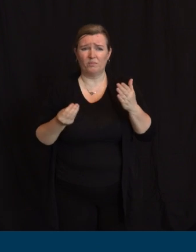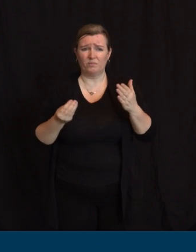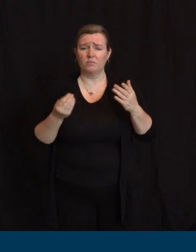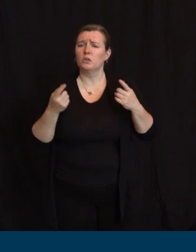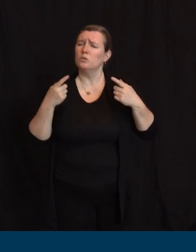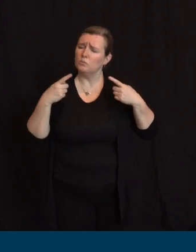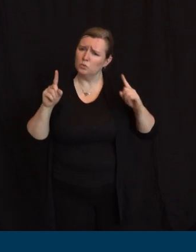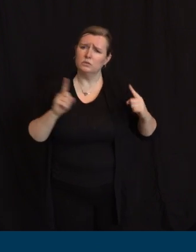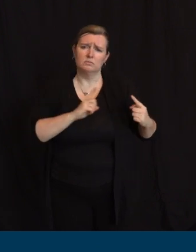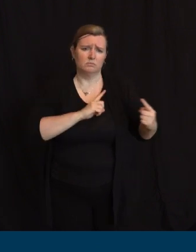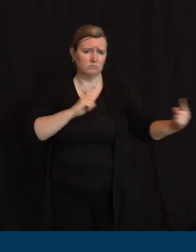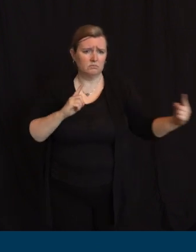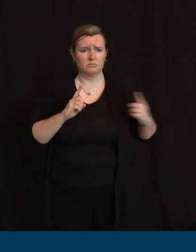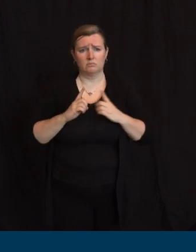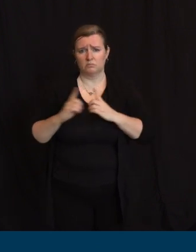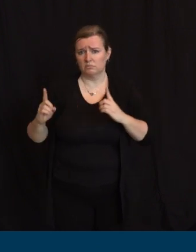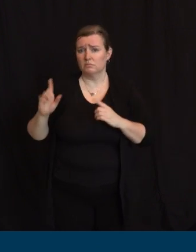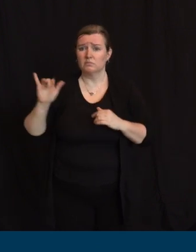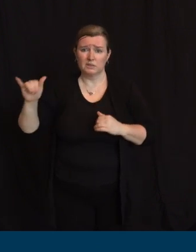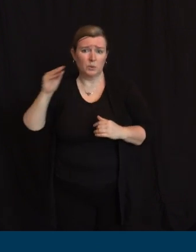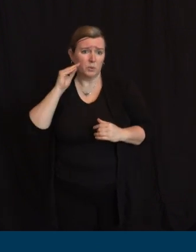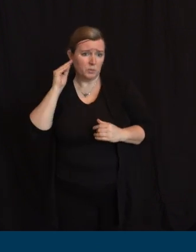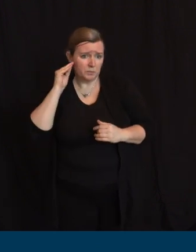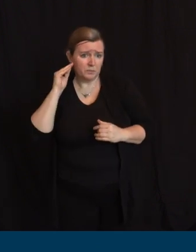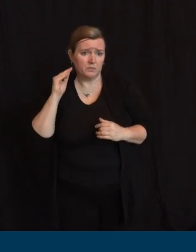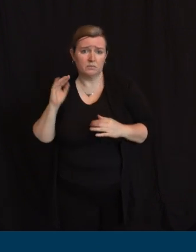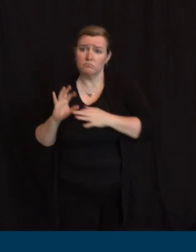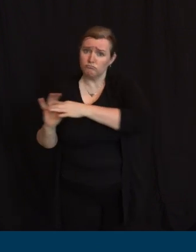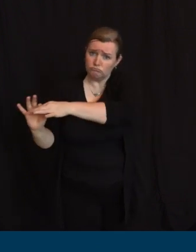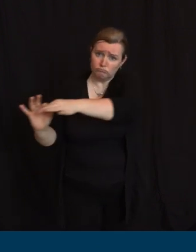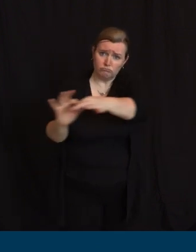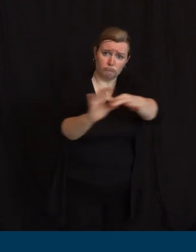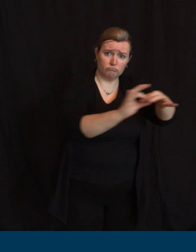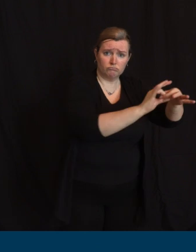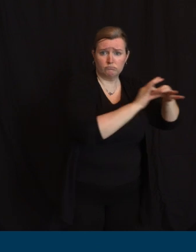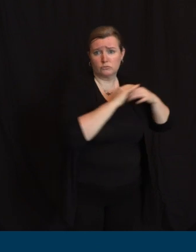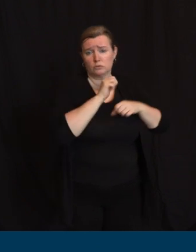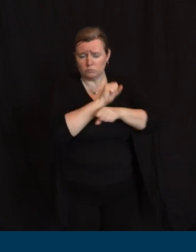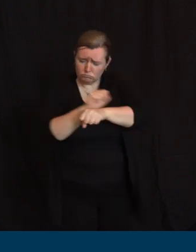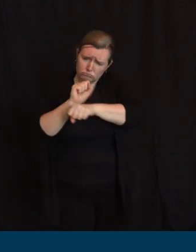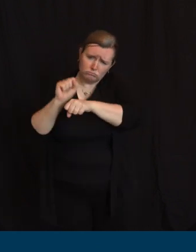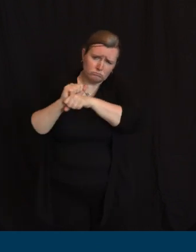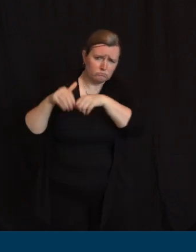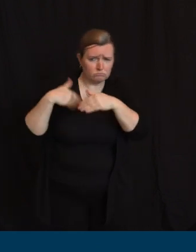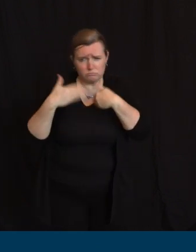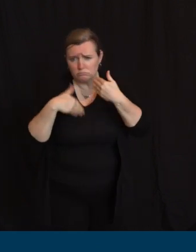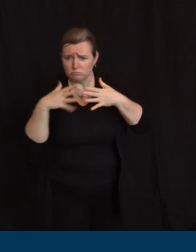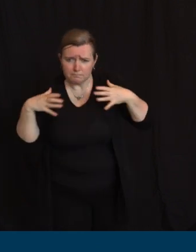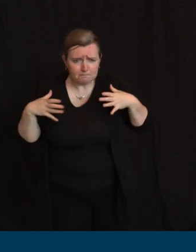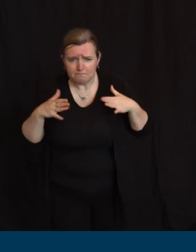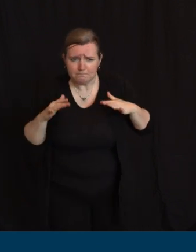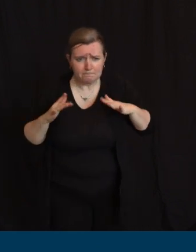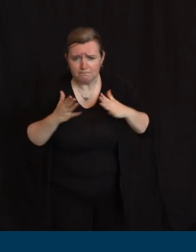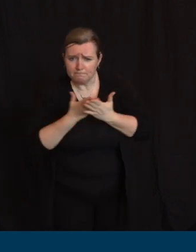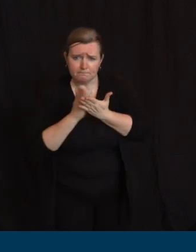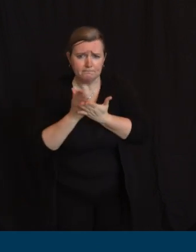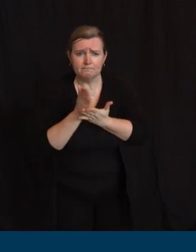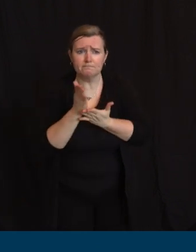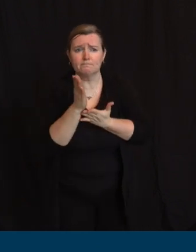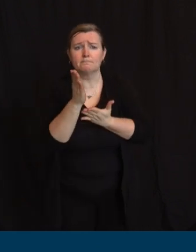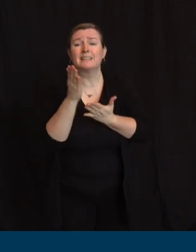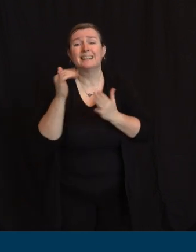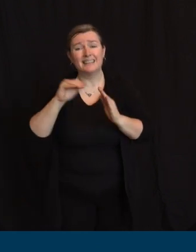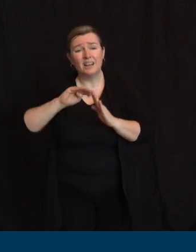And together we will break the back of the curve, the virus, bring it down as far as we can, as close to zero, and